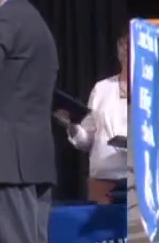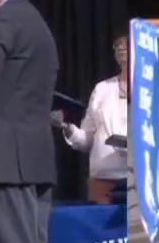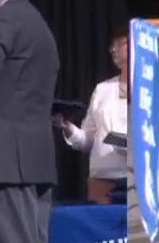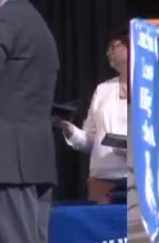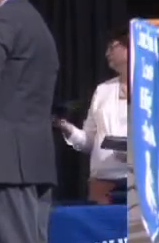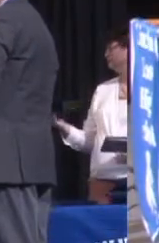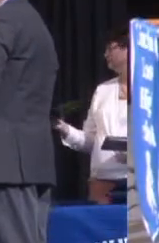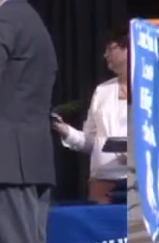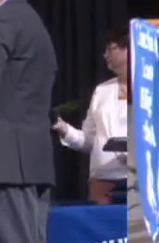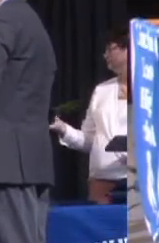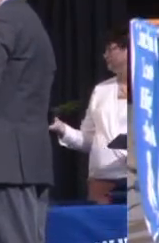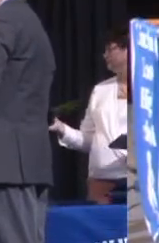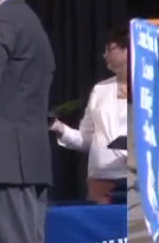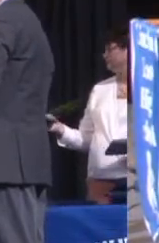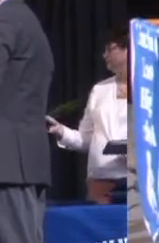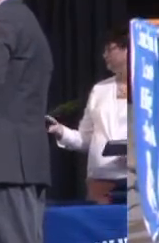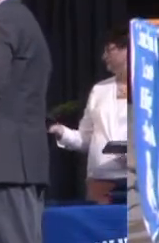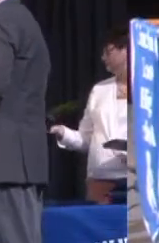Graham Vinton.